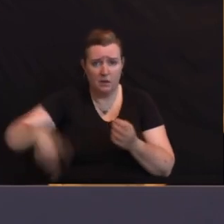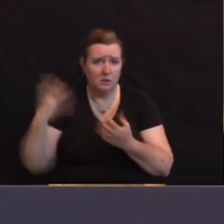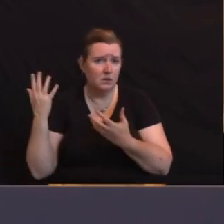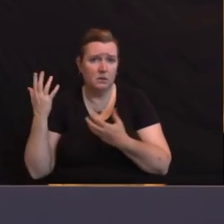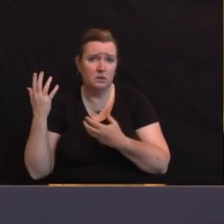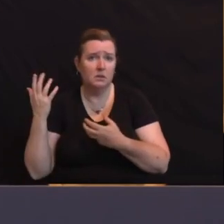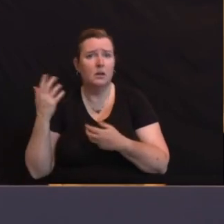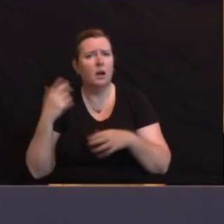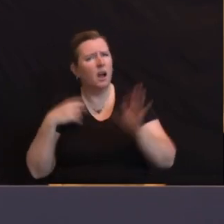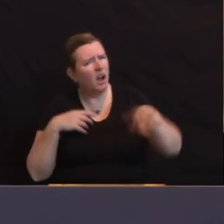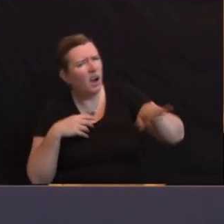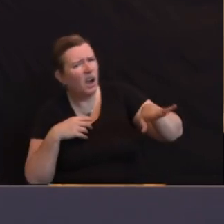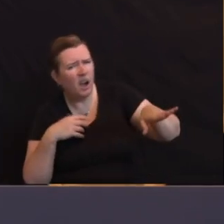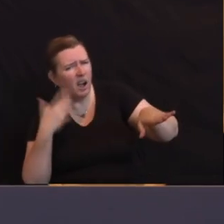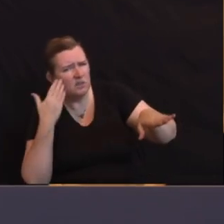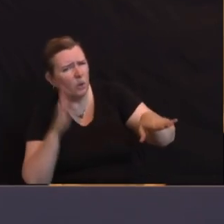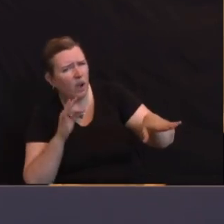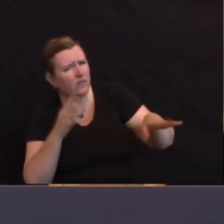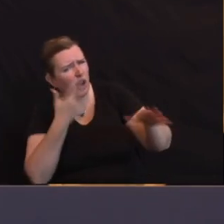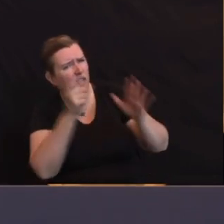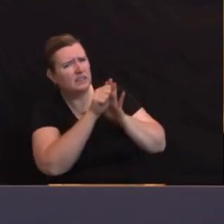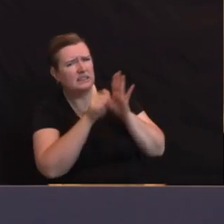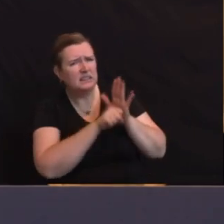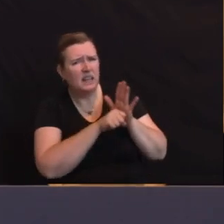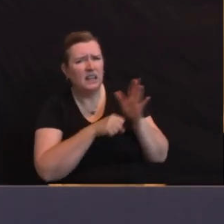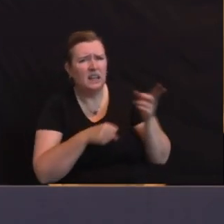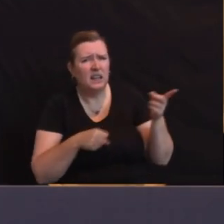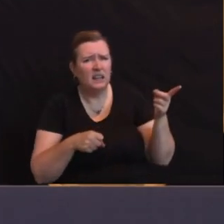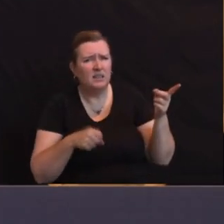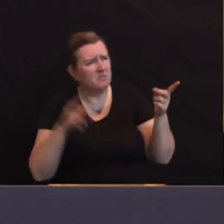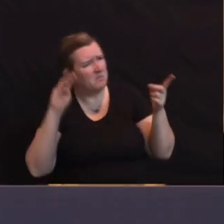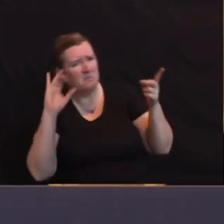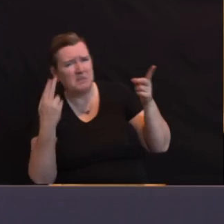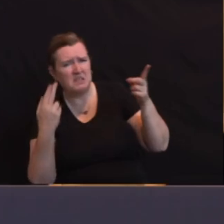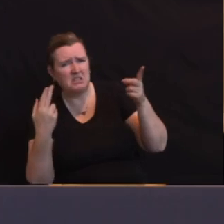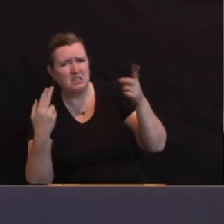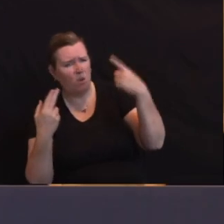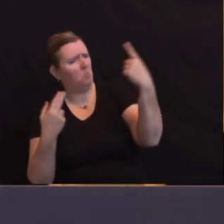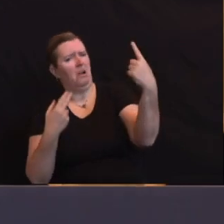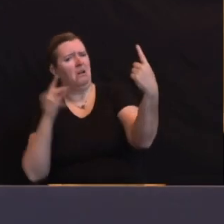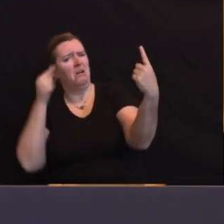of other states in addition to Michigan's governor